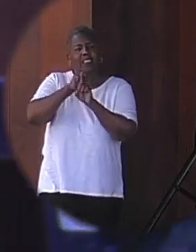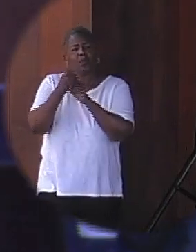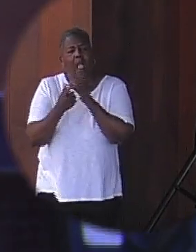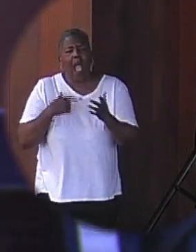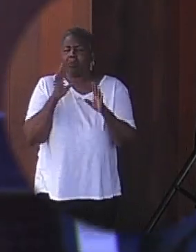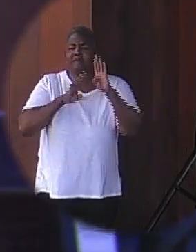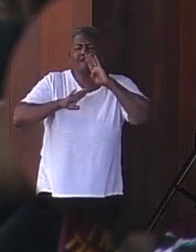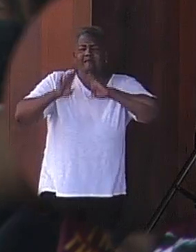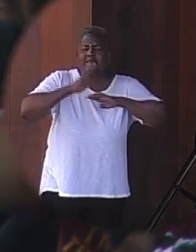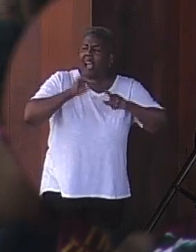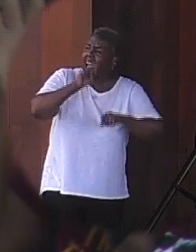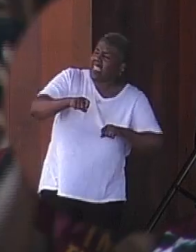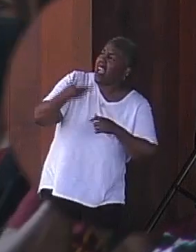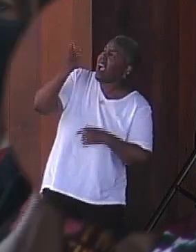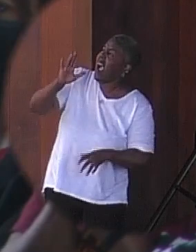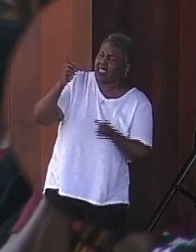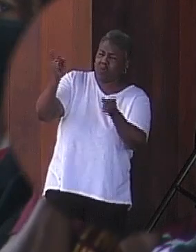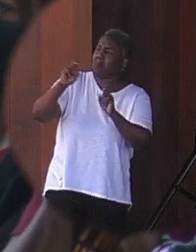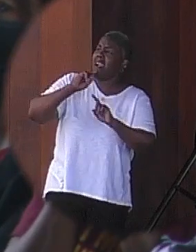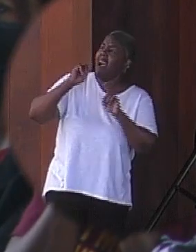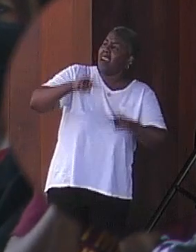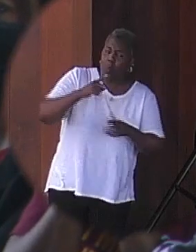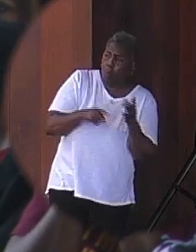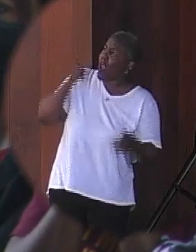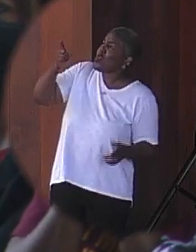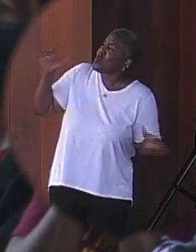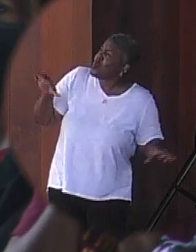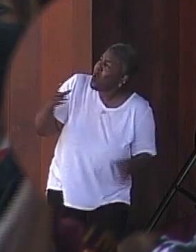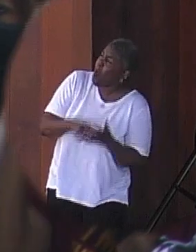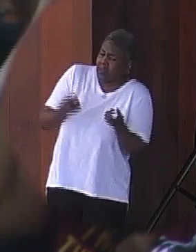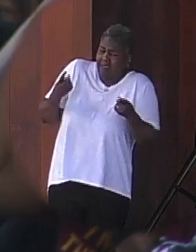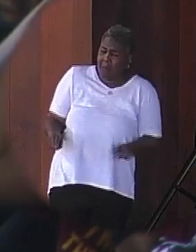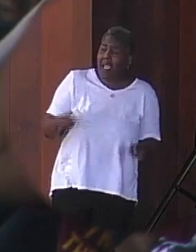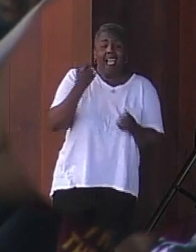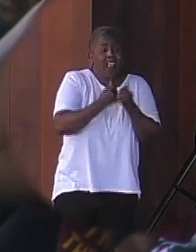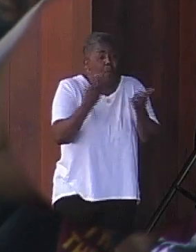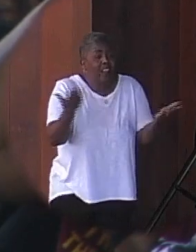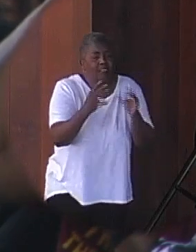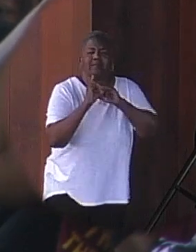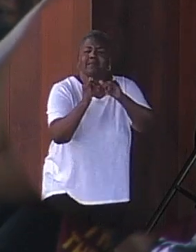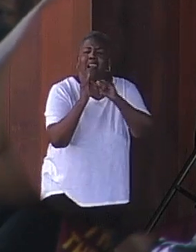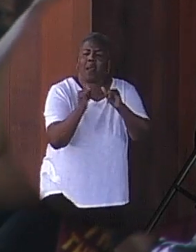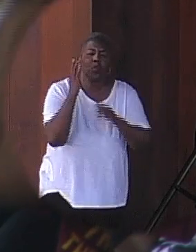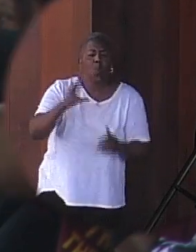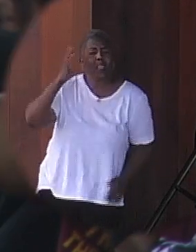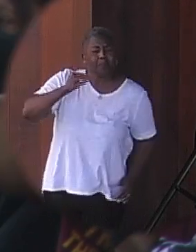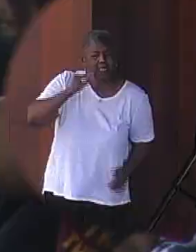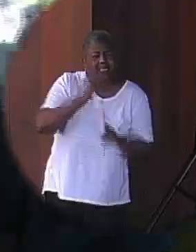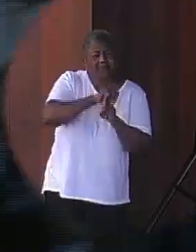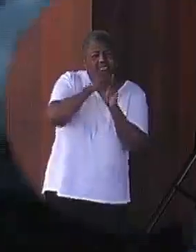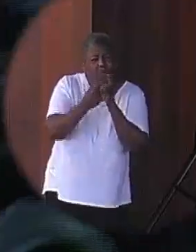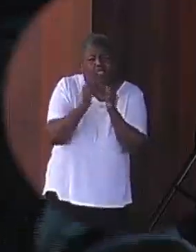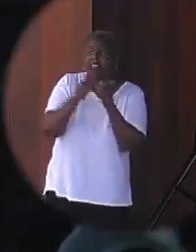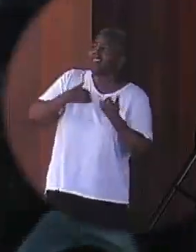was frustrated and I needed God to give an account of what God had let. Is there anybody here who's ever had some